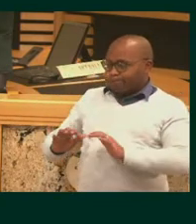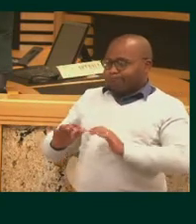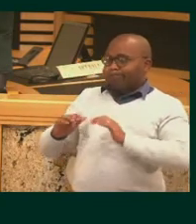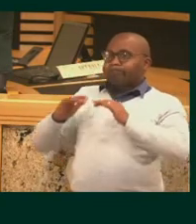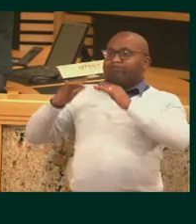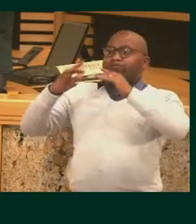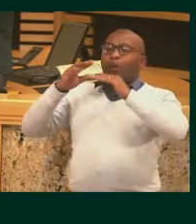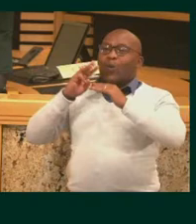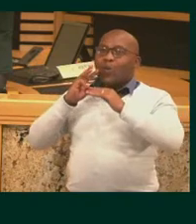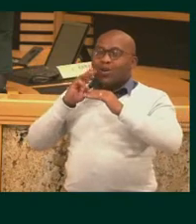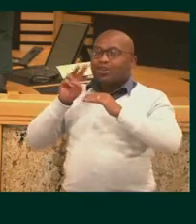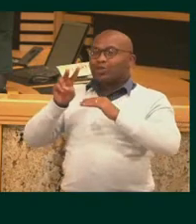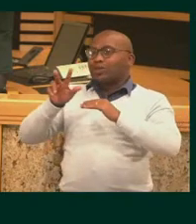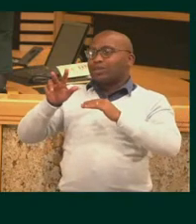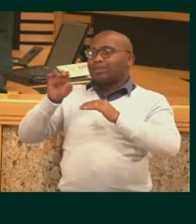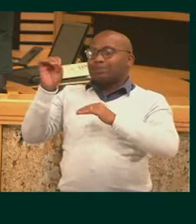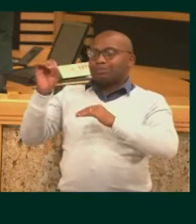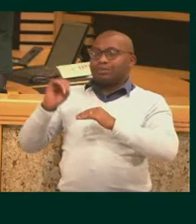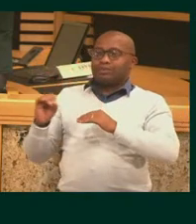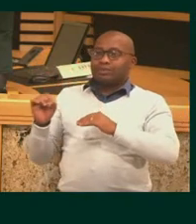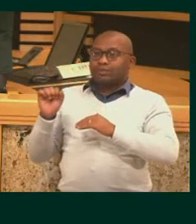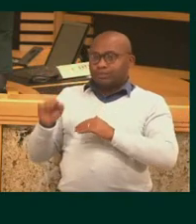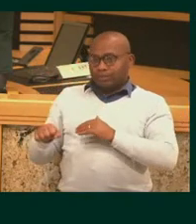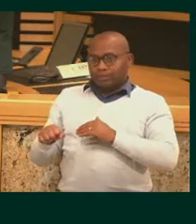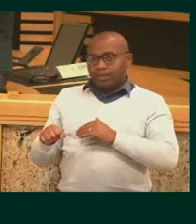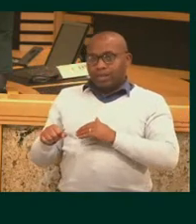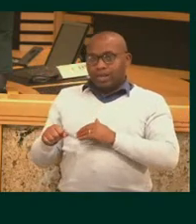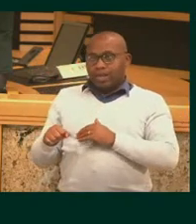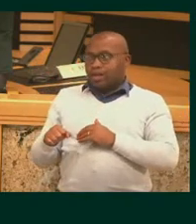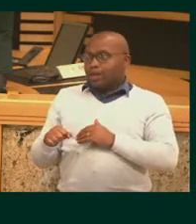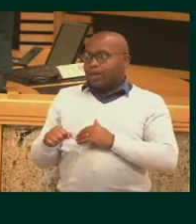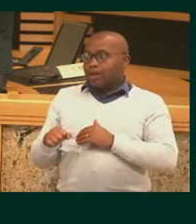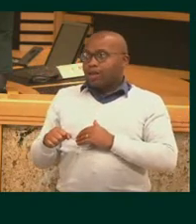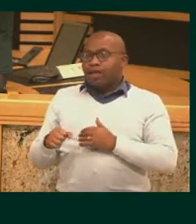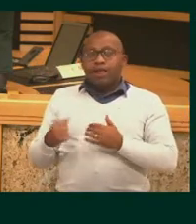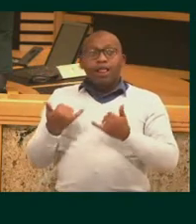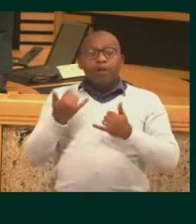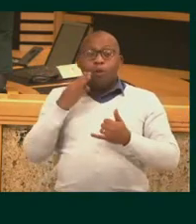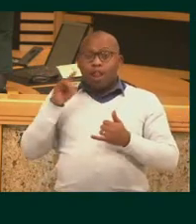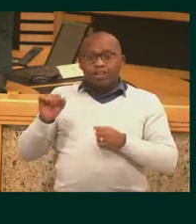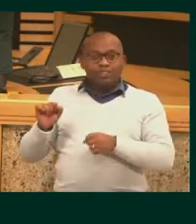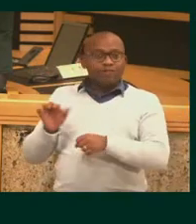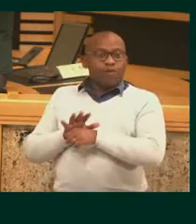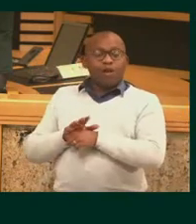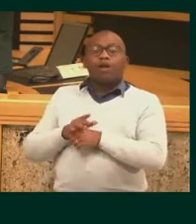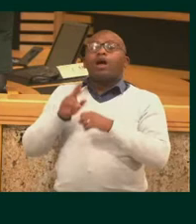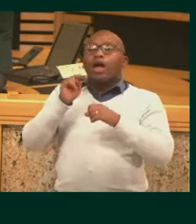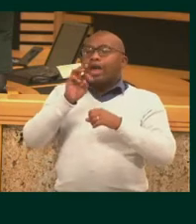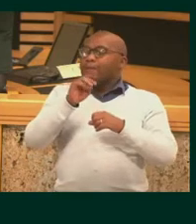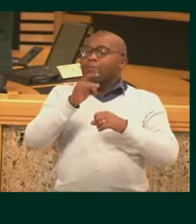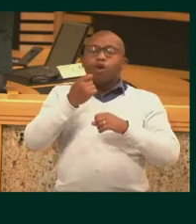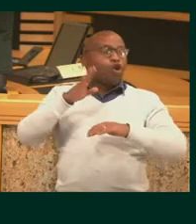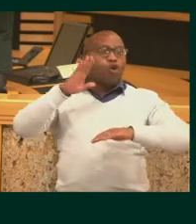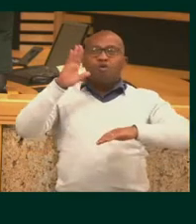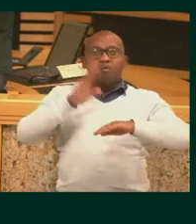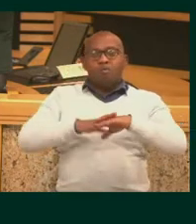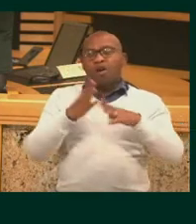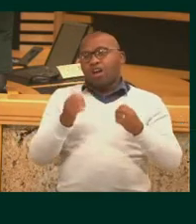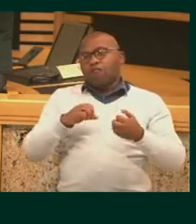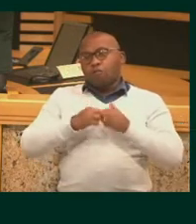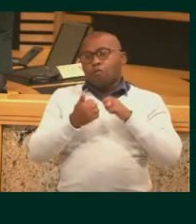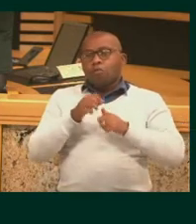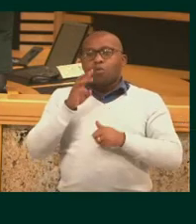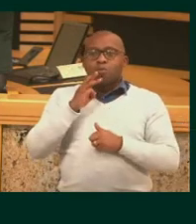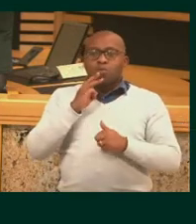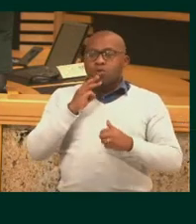that one gets full then we are home and dry Nelson Mandela will be free again out of drought thank you very much